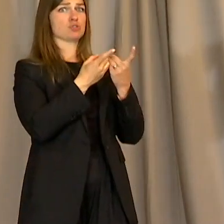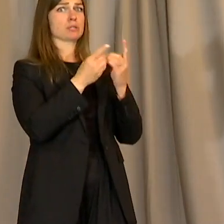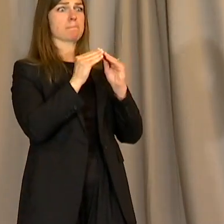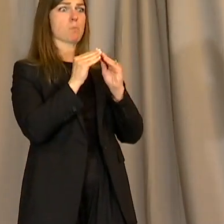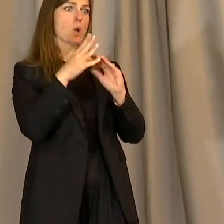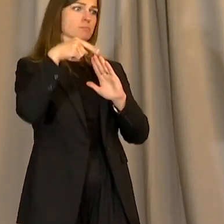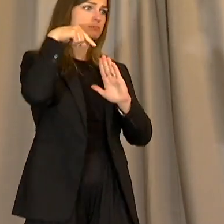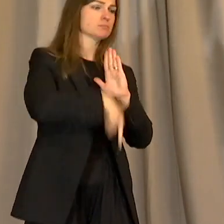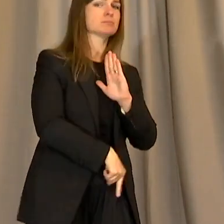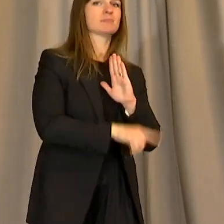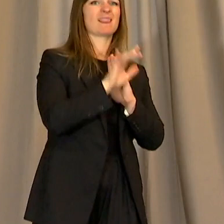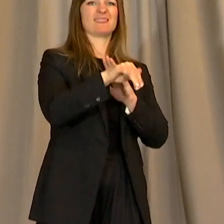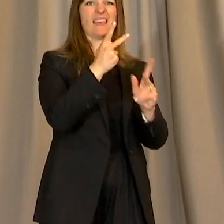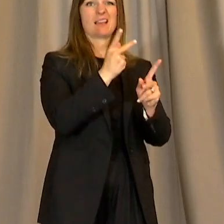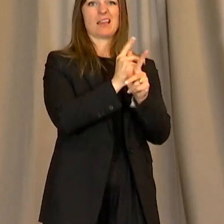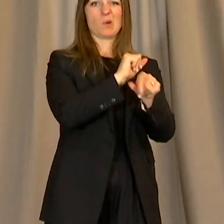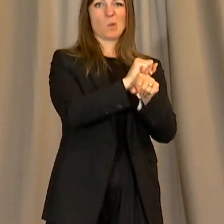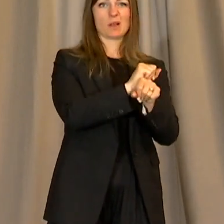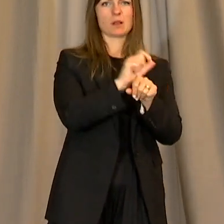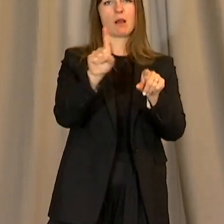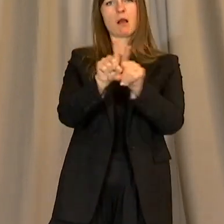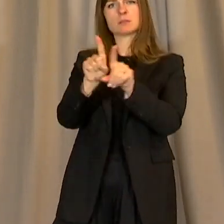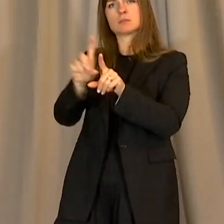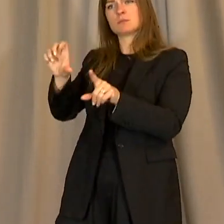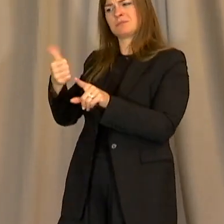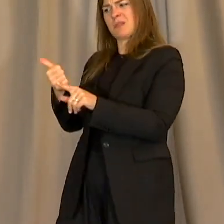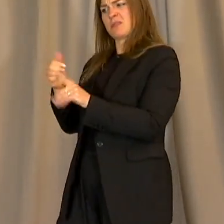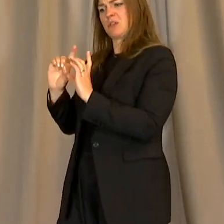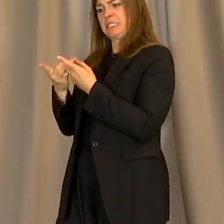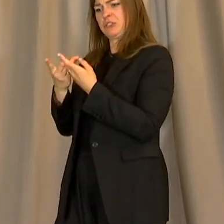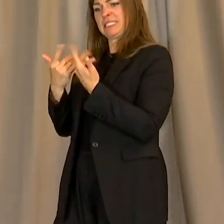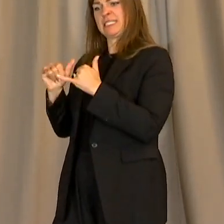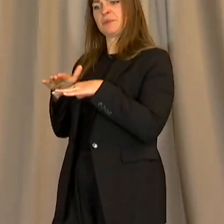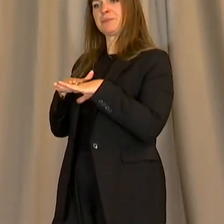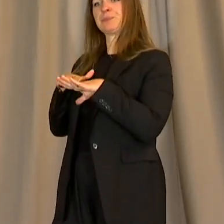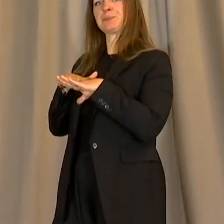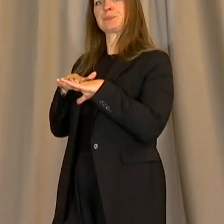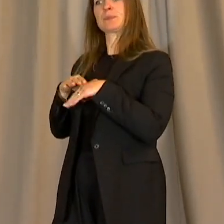I think some districts are just kind of still like,